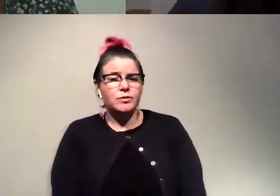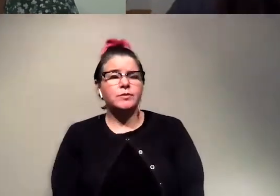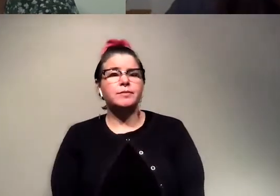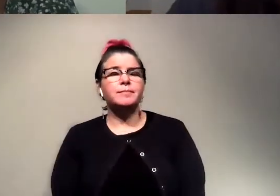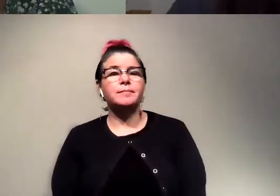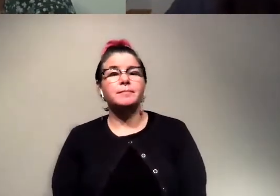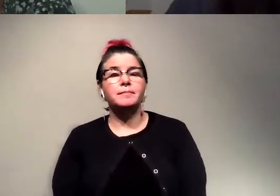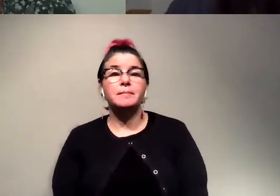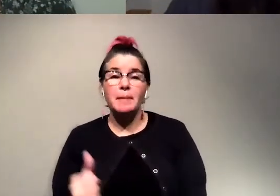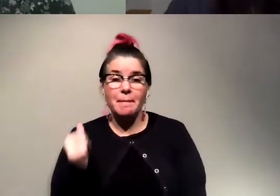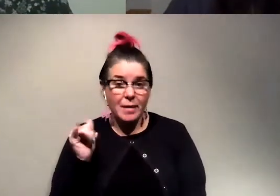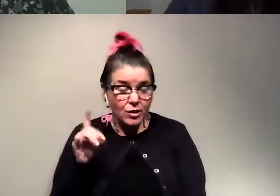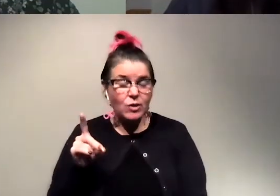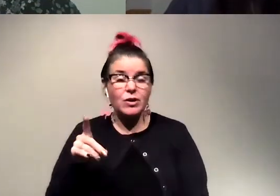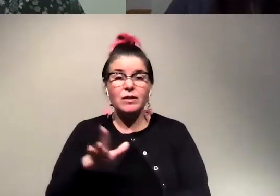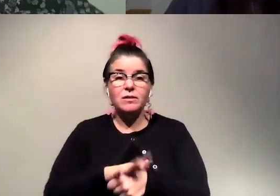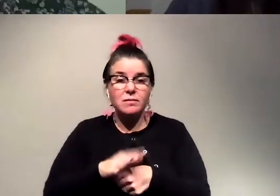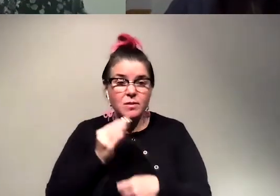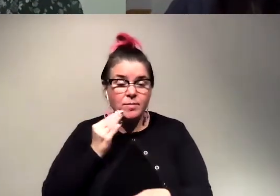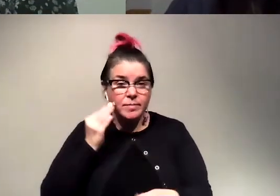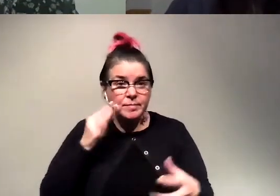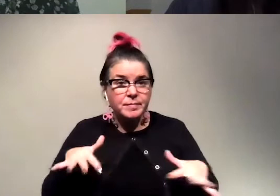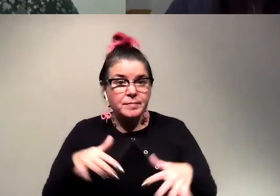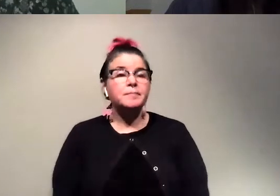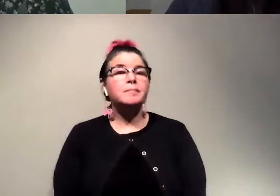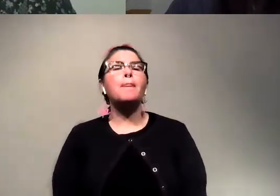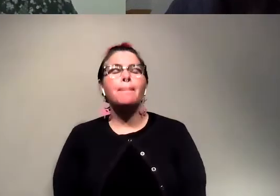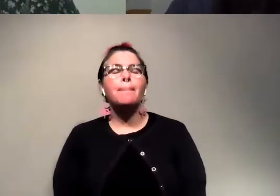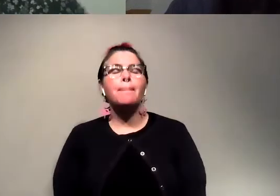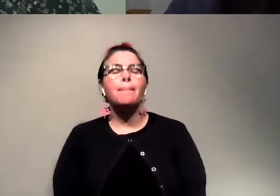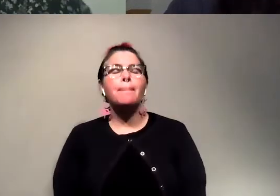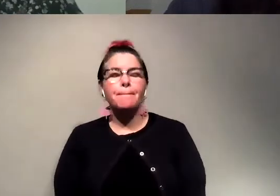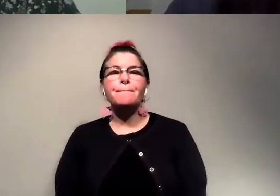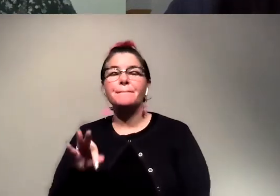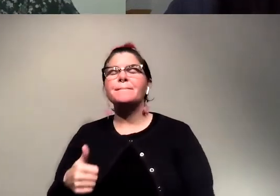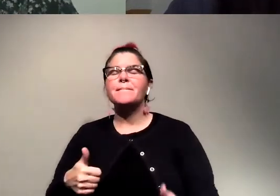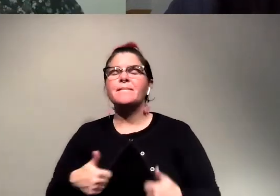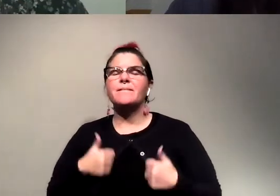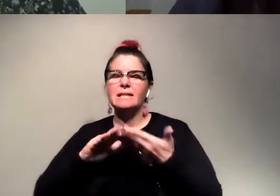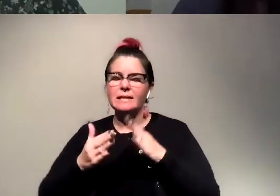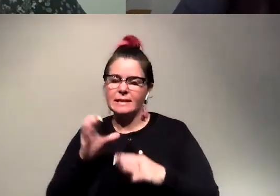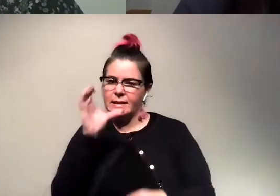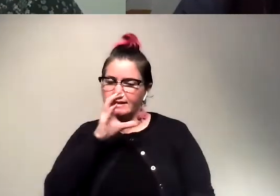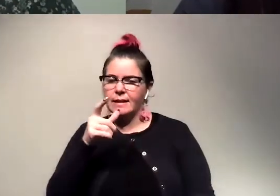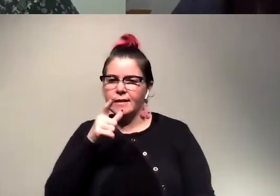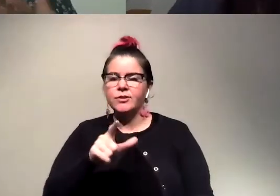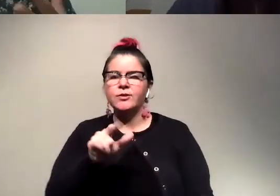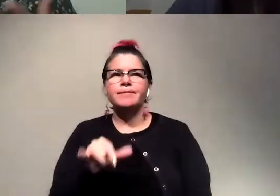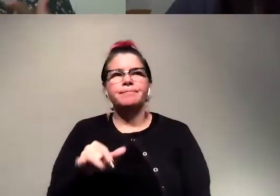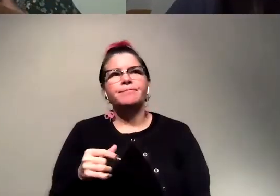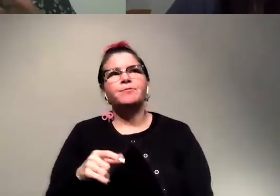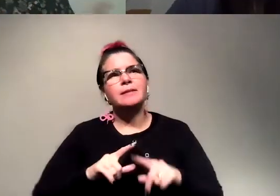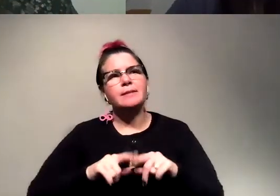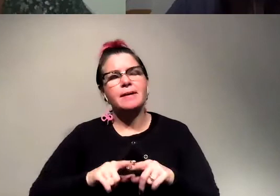in their neighborhoods? Yeah. So if you're in an urban environment looking for lizards, depending on how